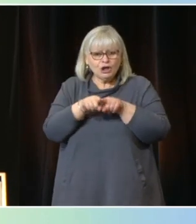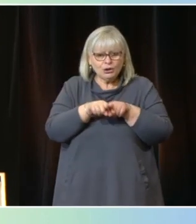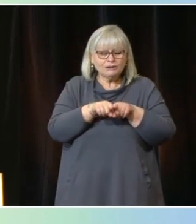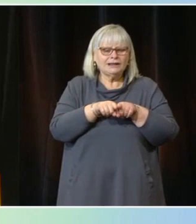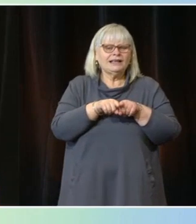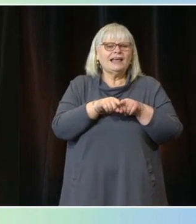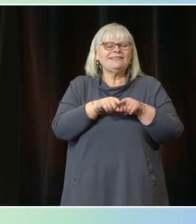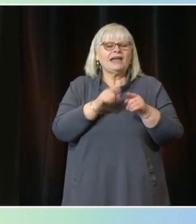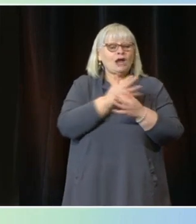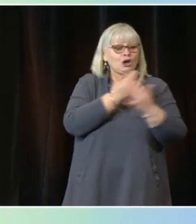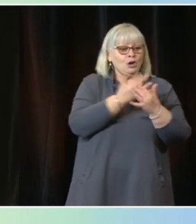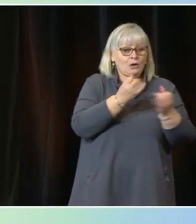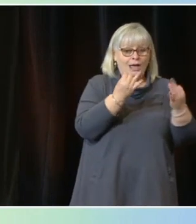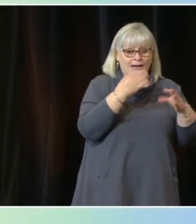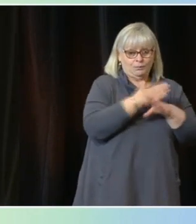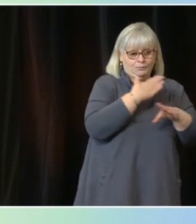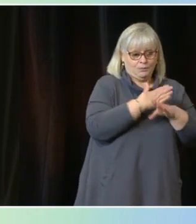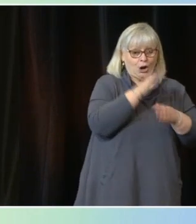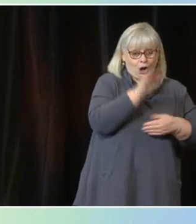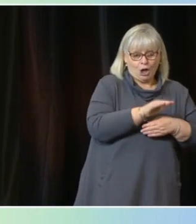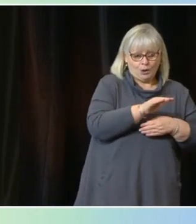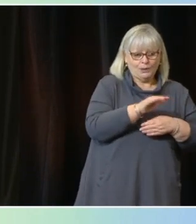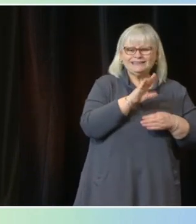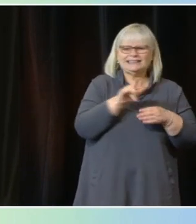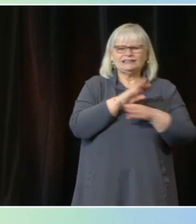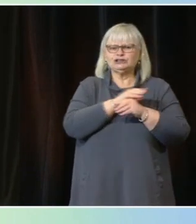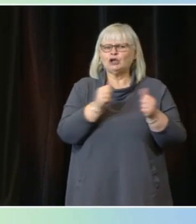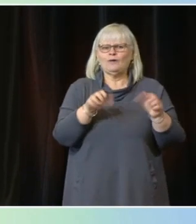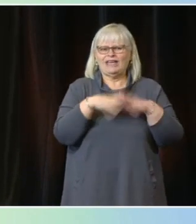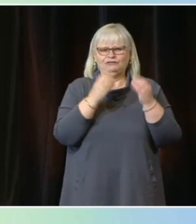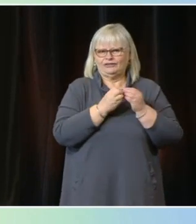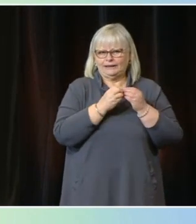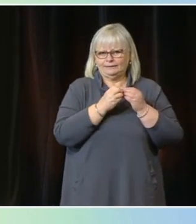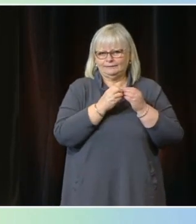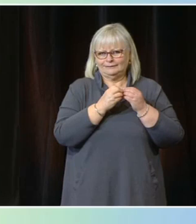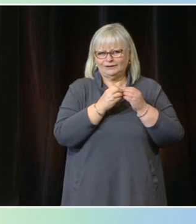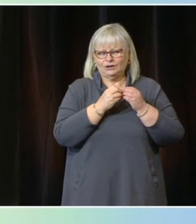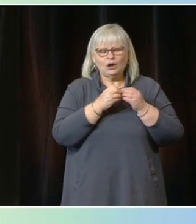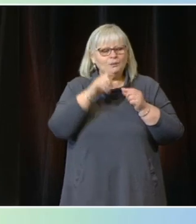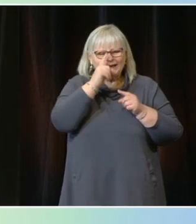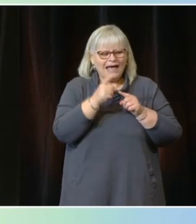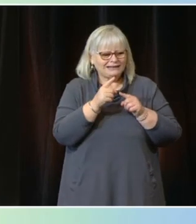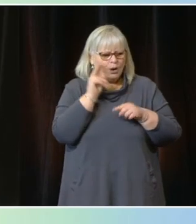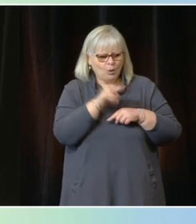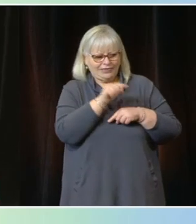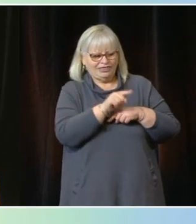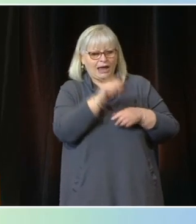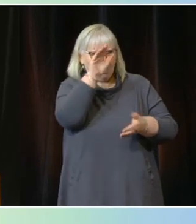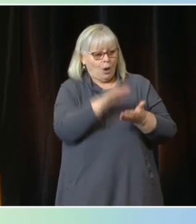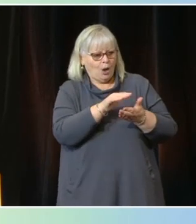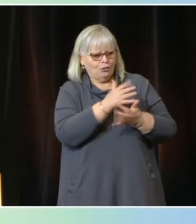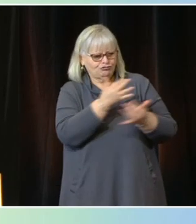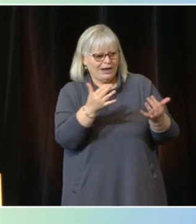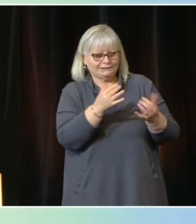unemployment number doesn't by itself solve everything we can't take this historically low rate for granted